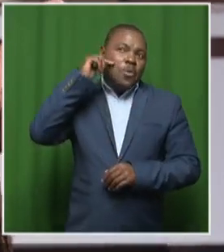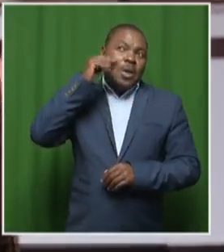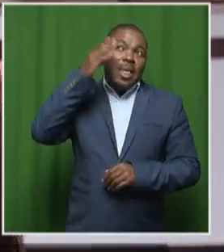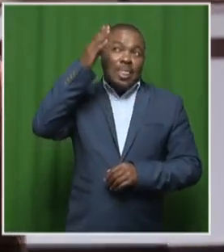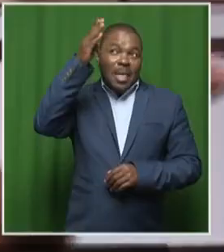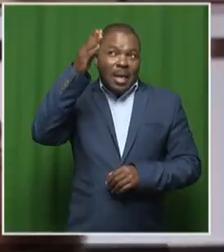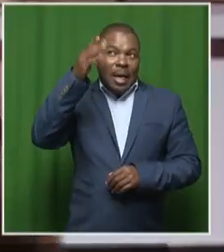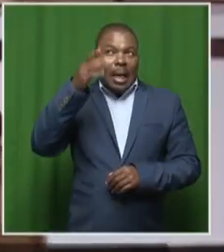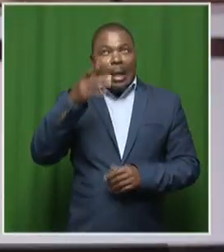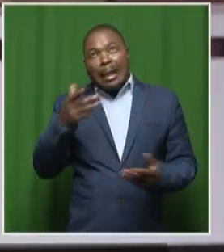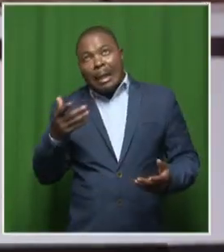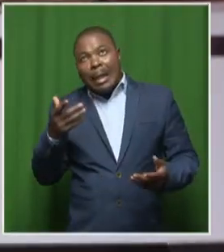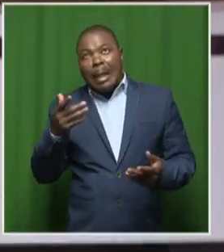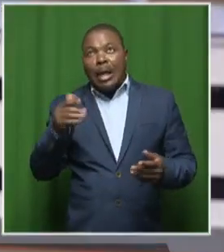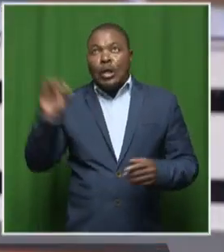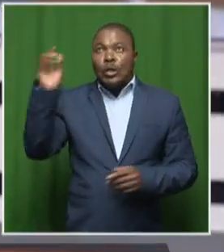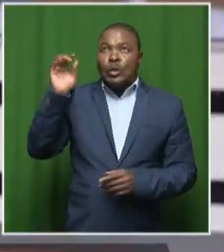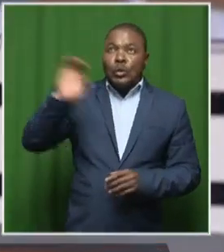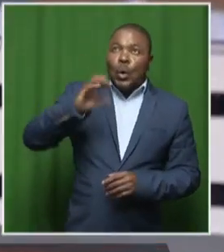is around me too.